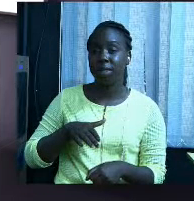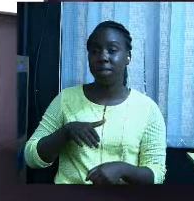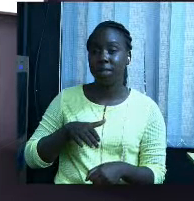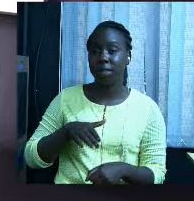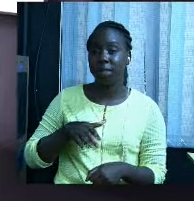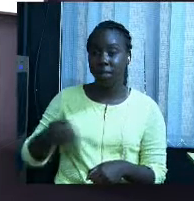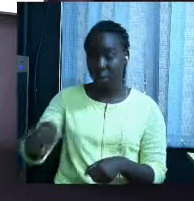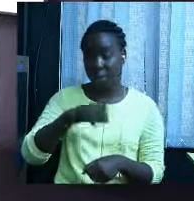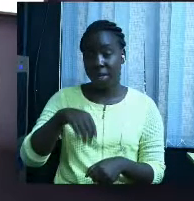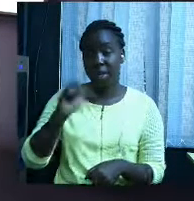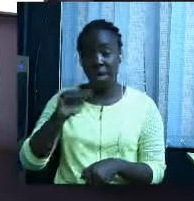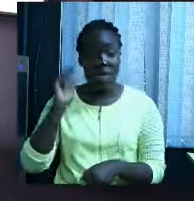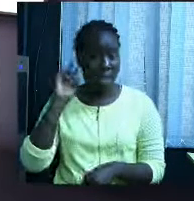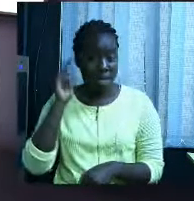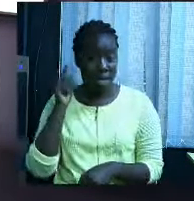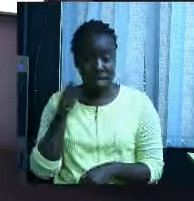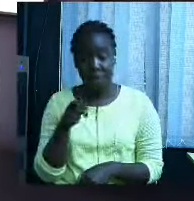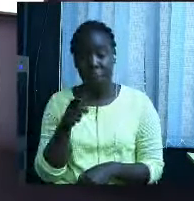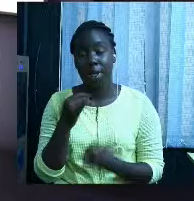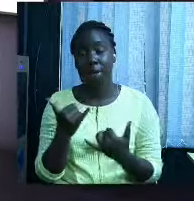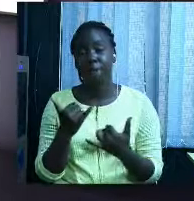Yes, we can hear you now. Please proceed.